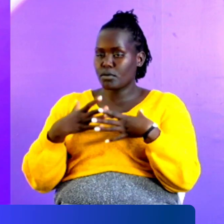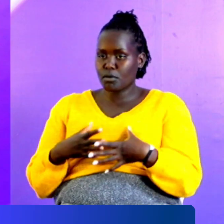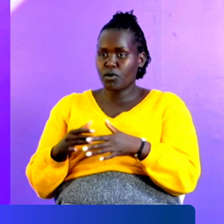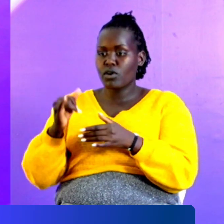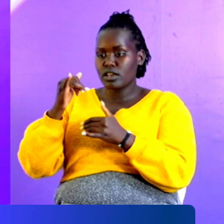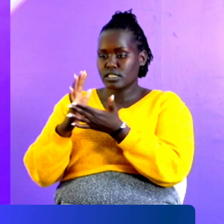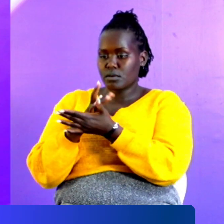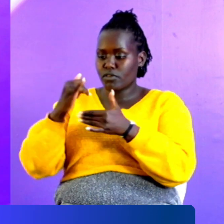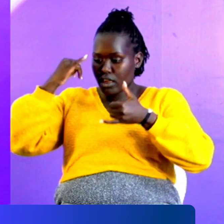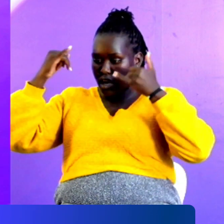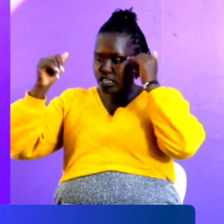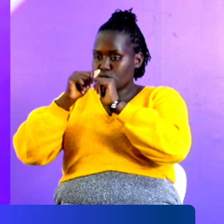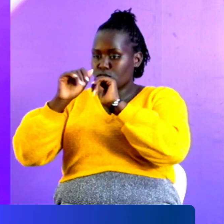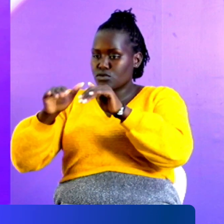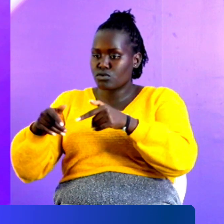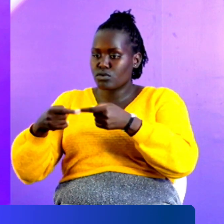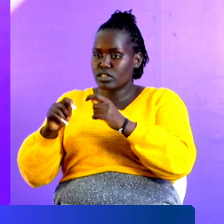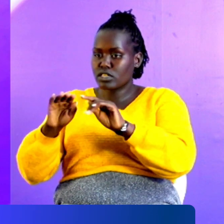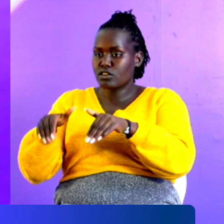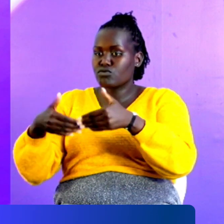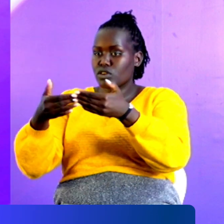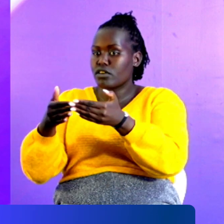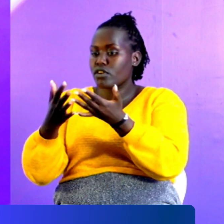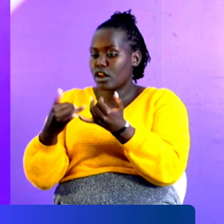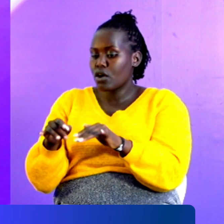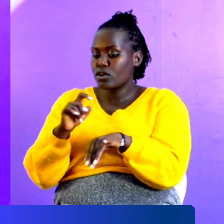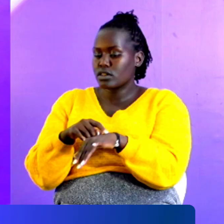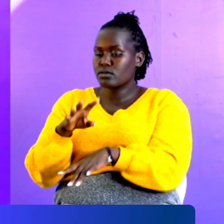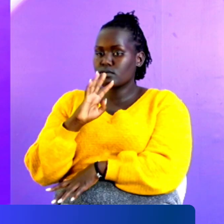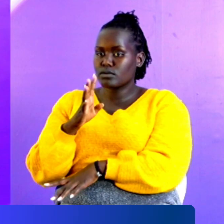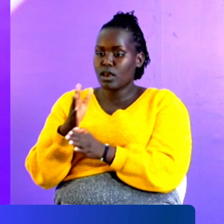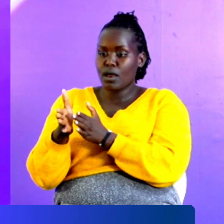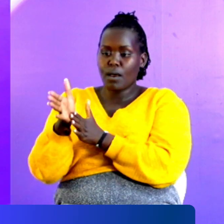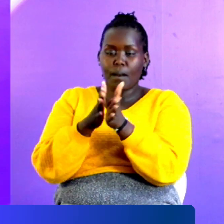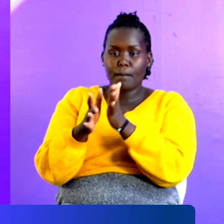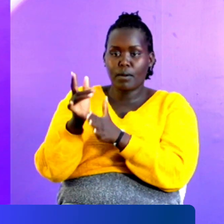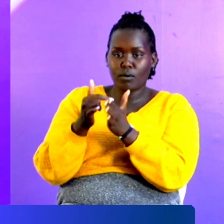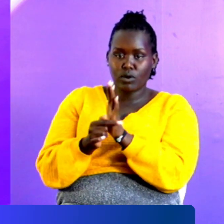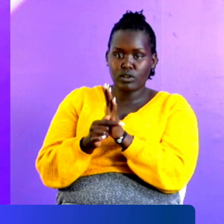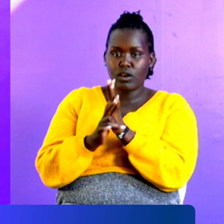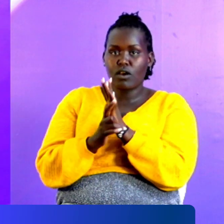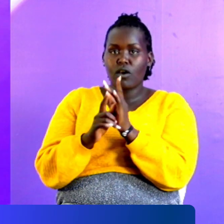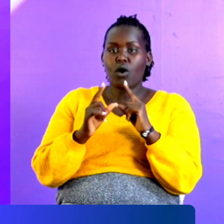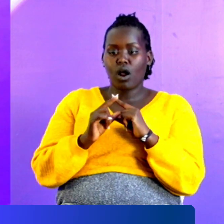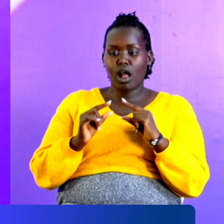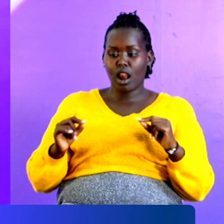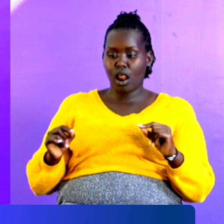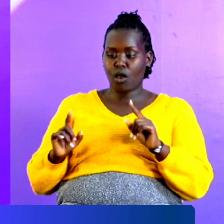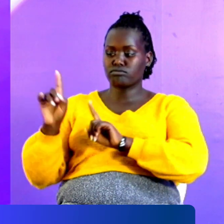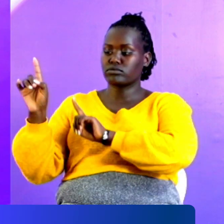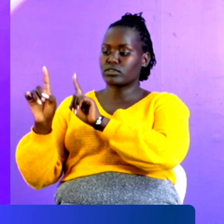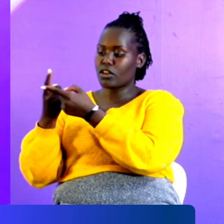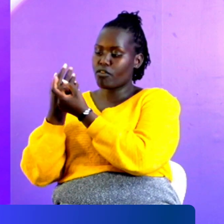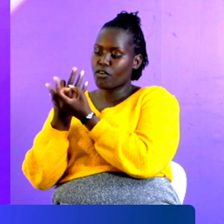of the ideas we are trying to bring up. As we speak, I am organizing a long journey for freedom.